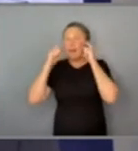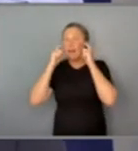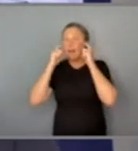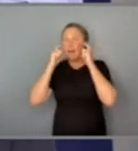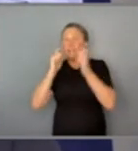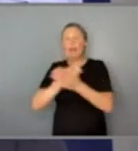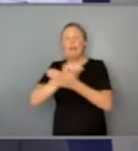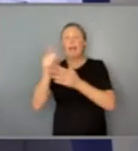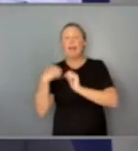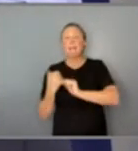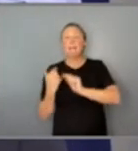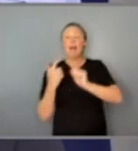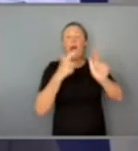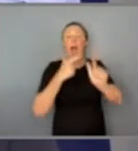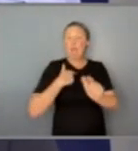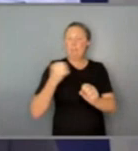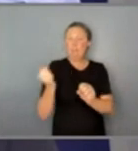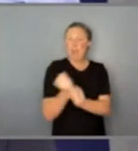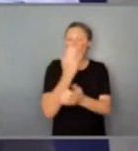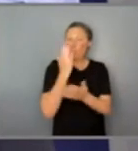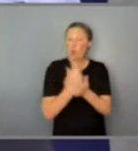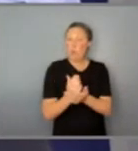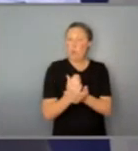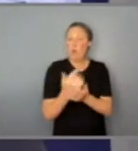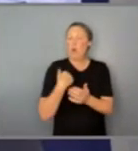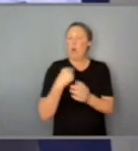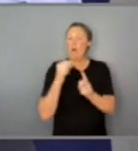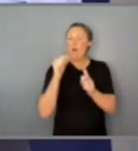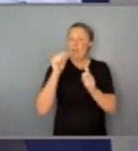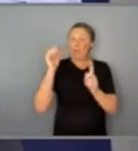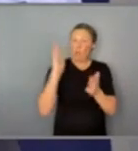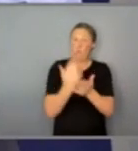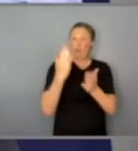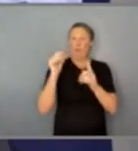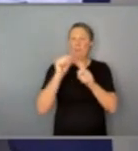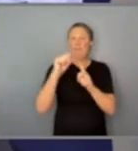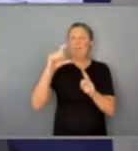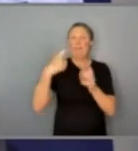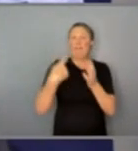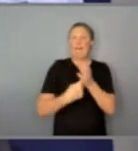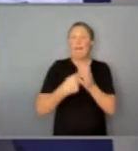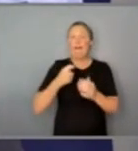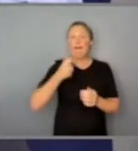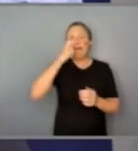I self-managed that contact. I didn't need the government to tell me to do anything.